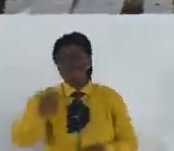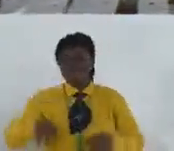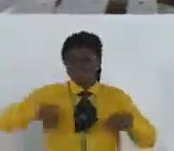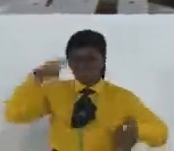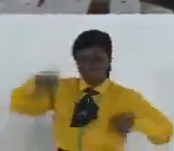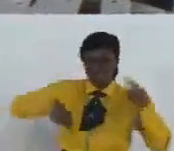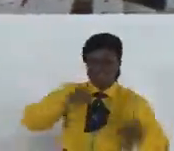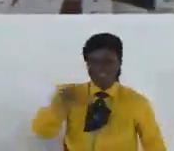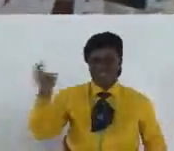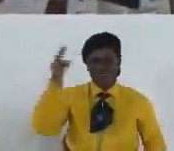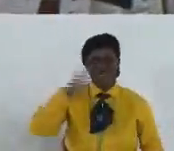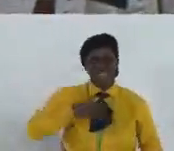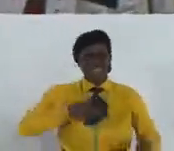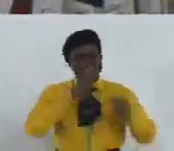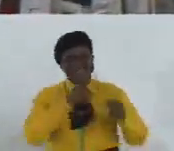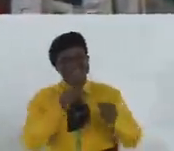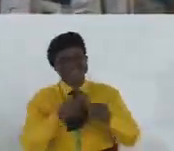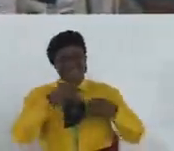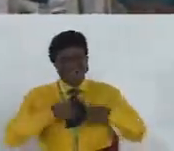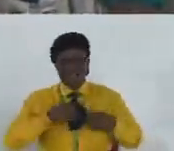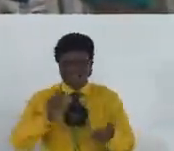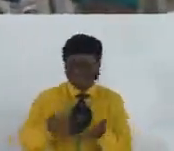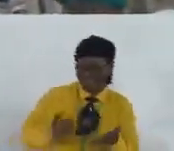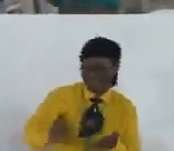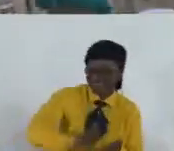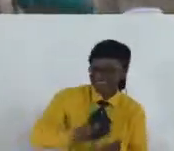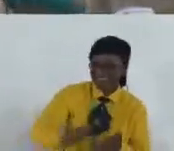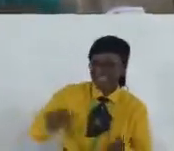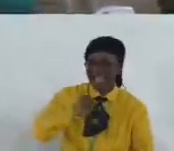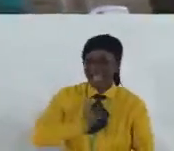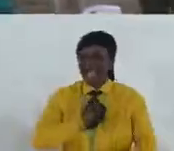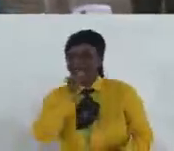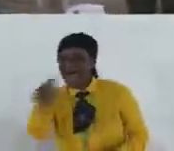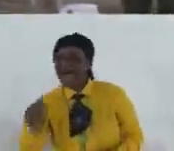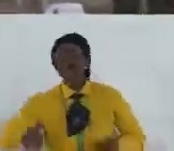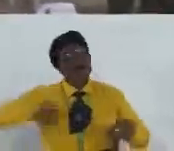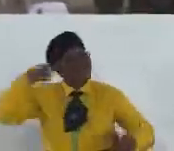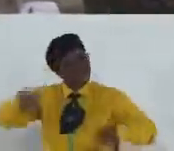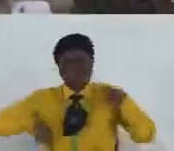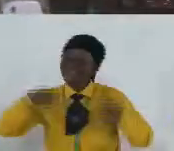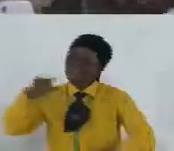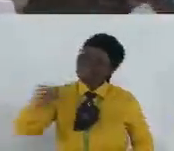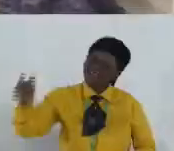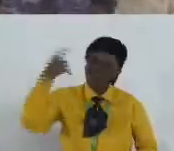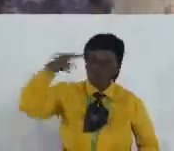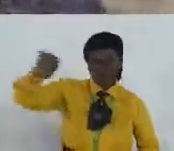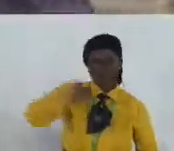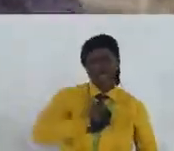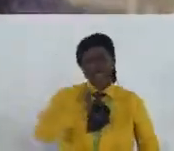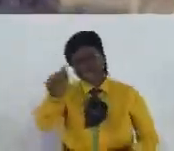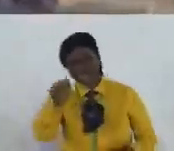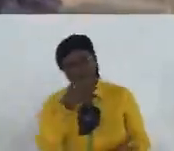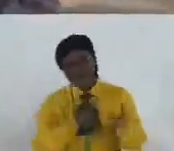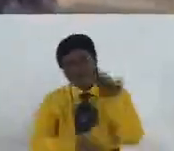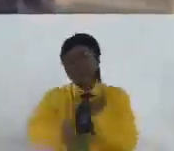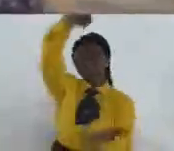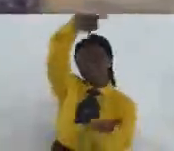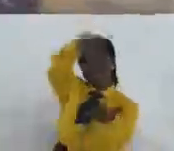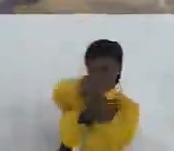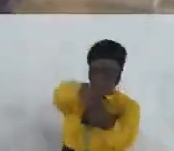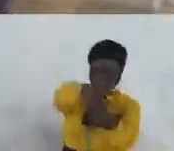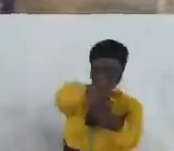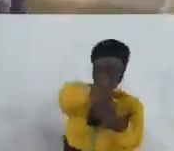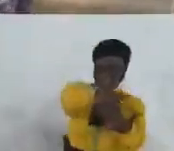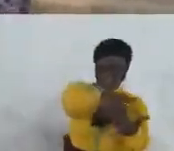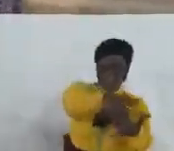am rejoicing, my name has been written. I am rejoicing, for I am born